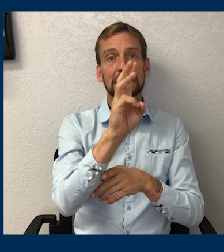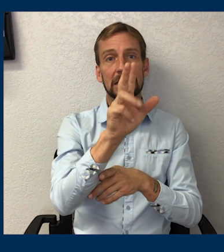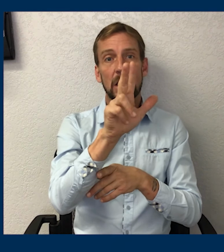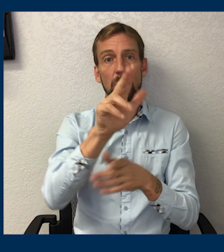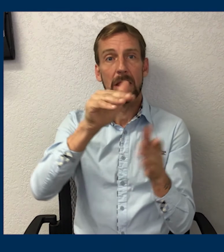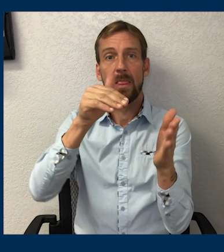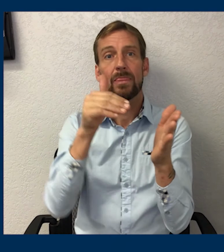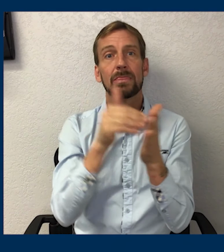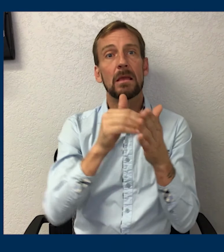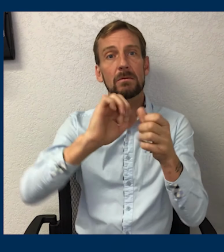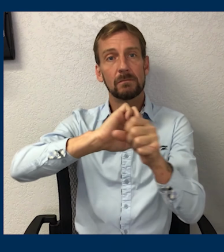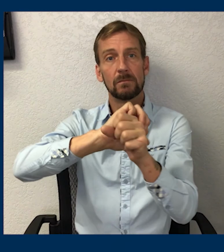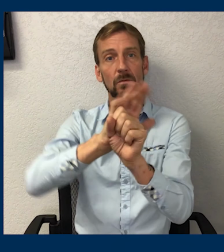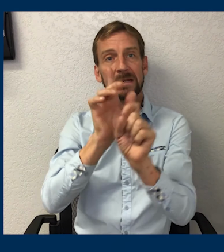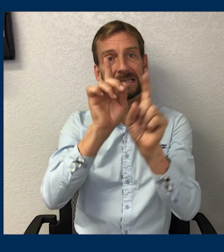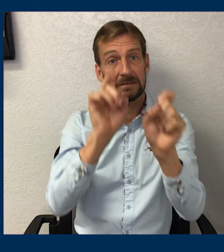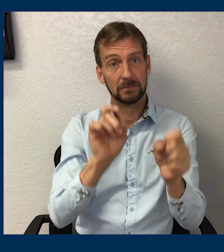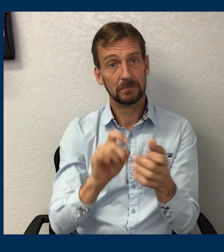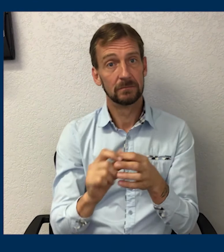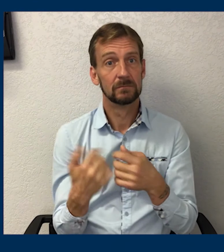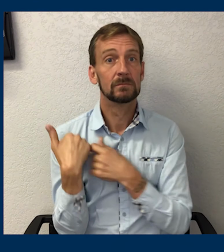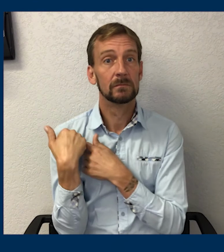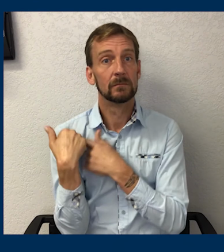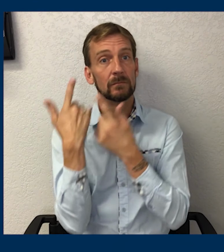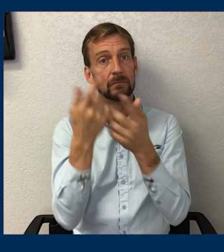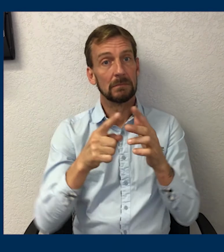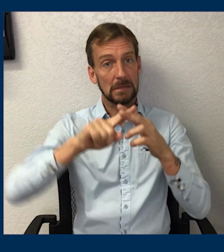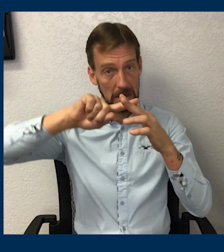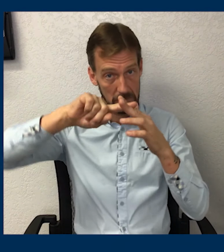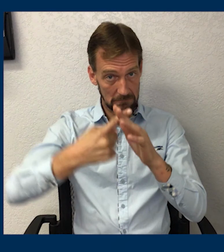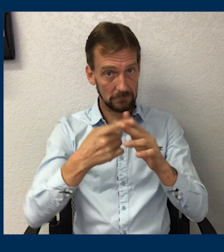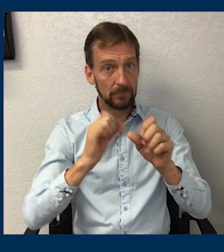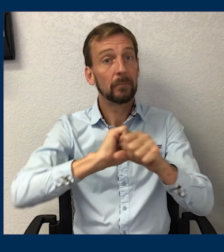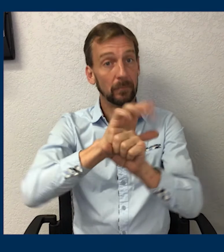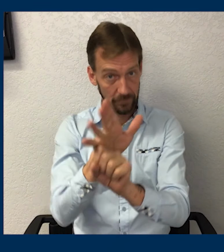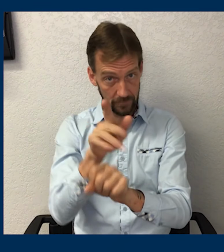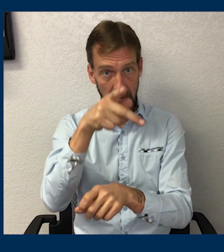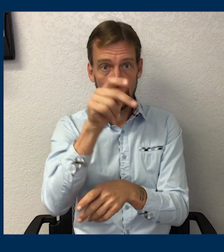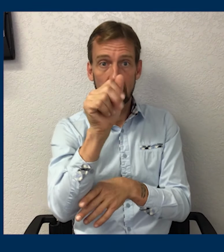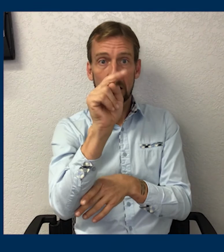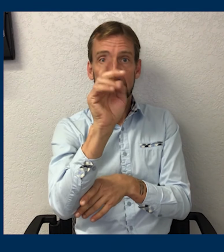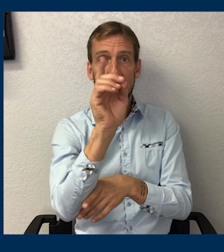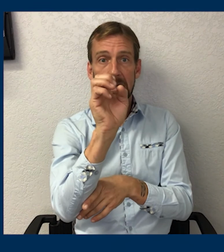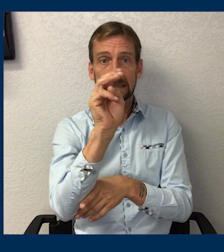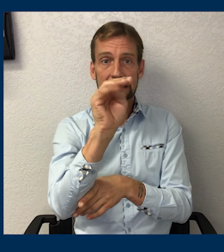163,000 COVID tests since the beginning of the pandemic. We have